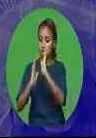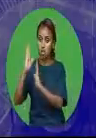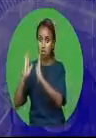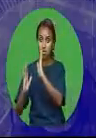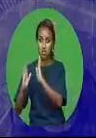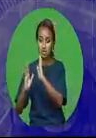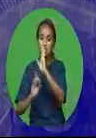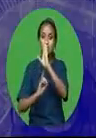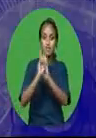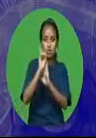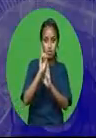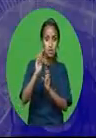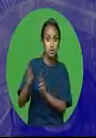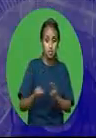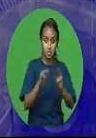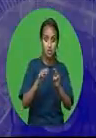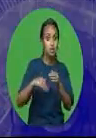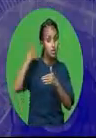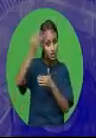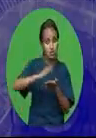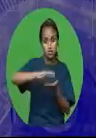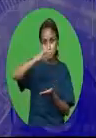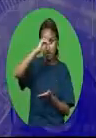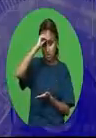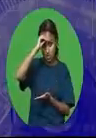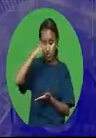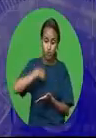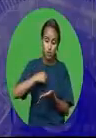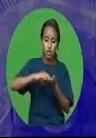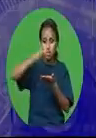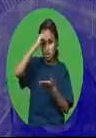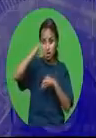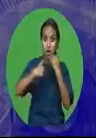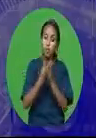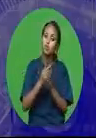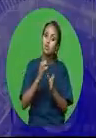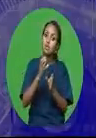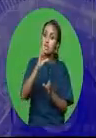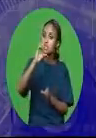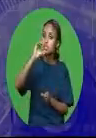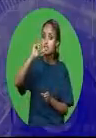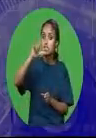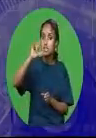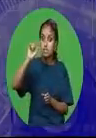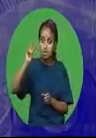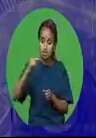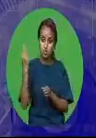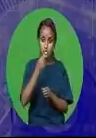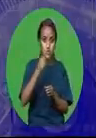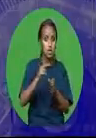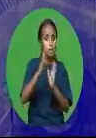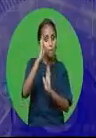method. In our next lesson, we will learn about the development of cylinder using parallel line